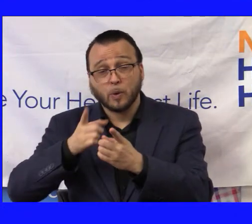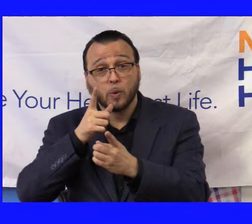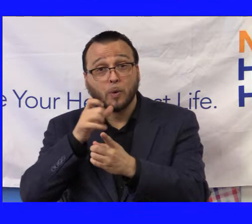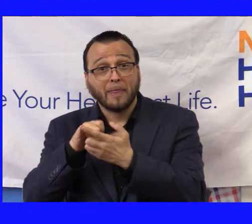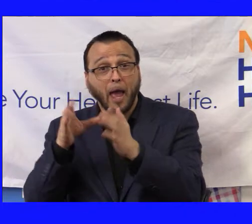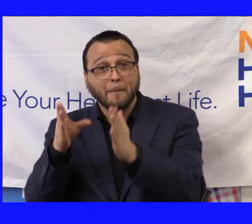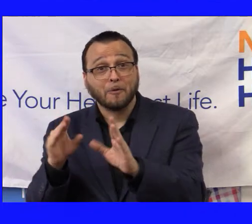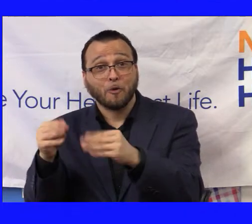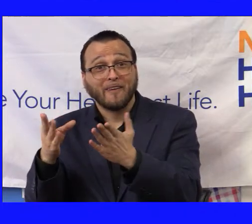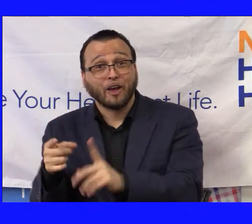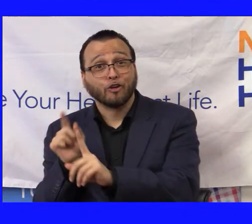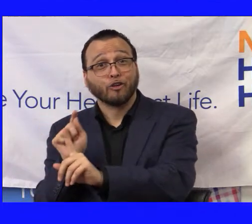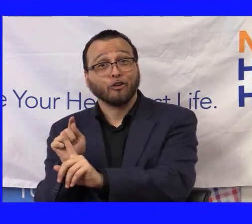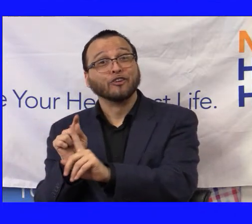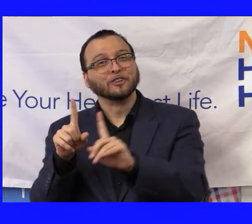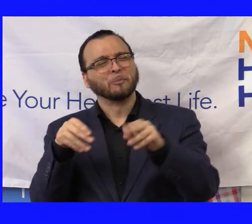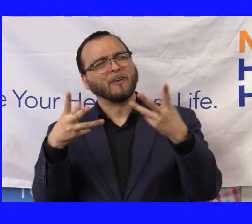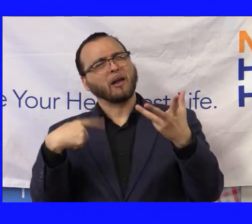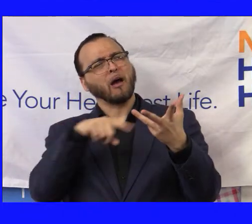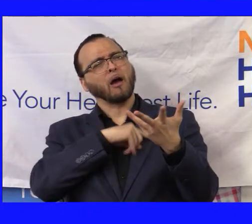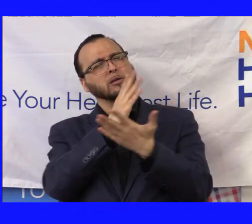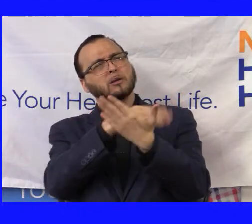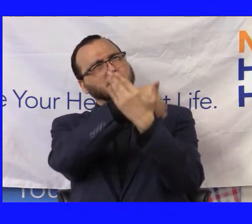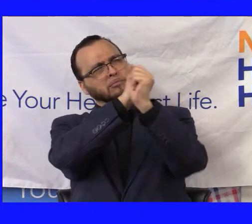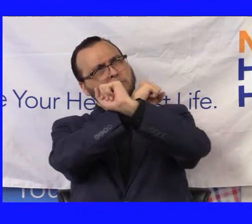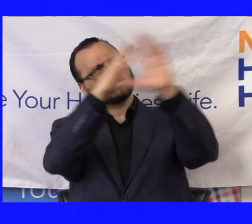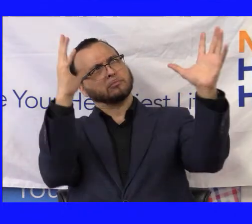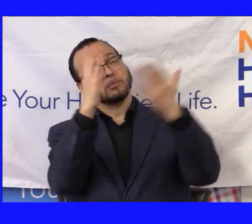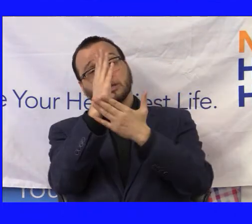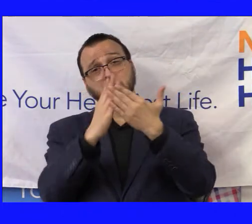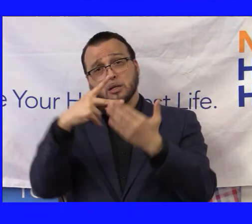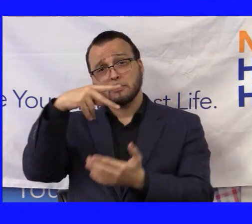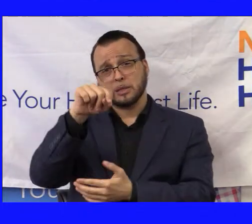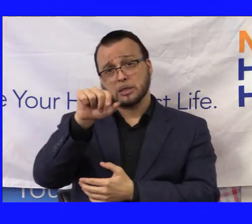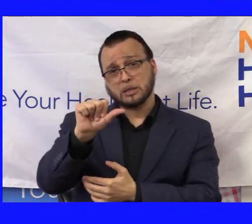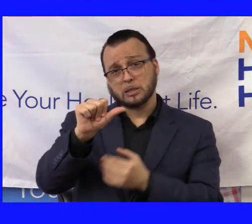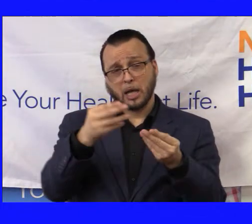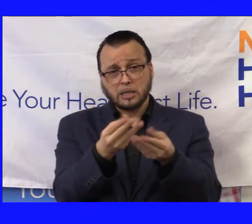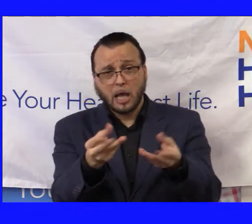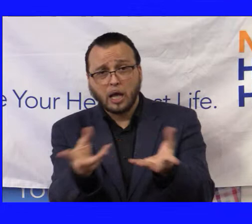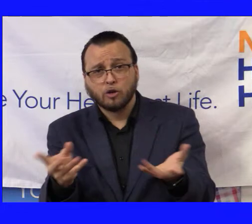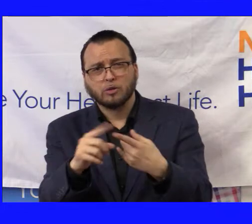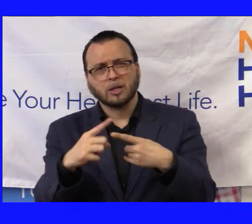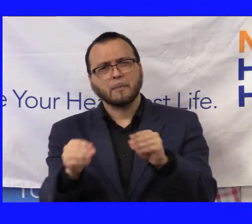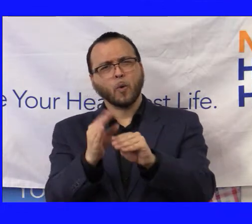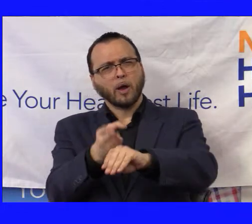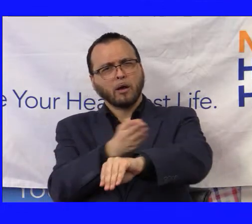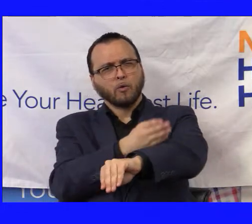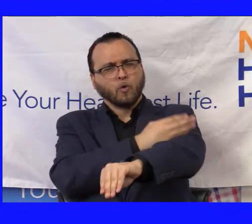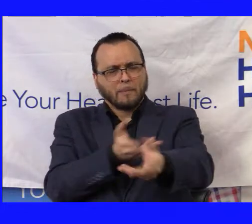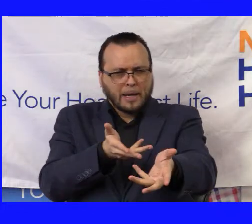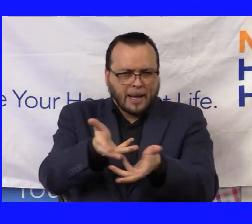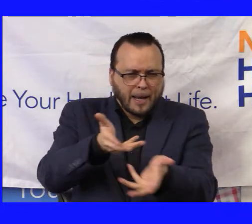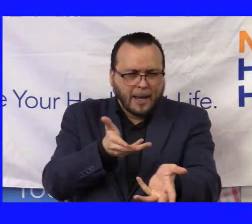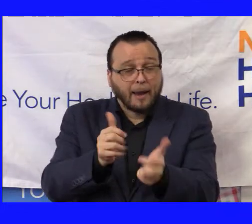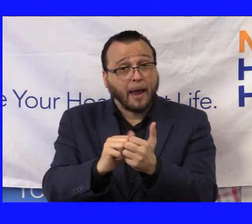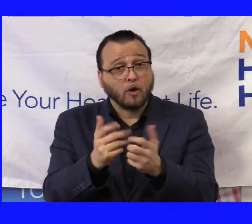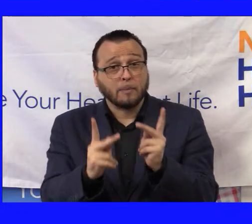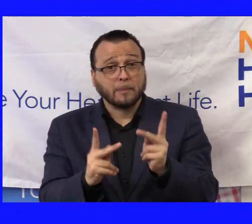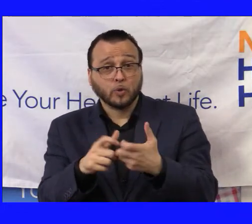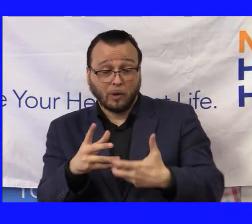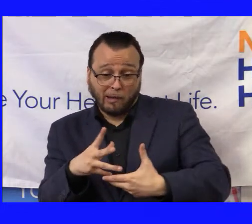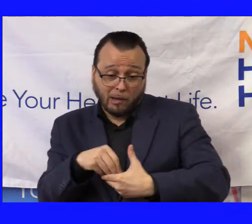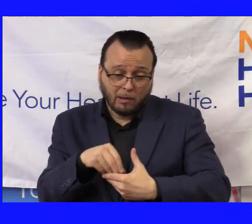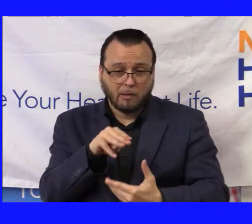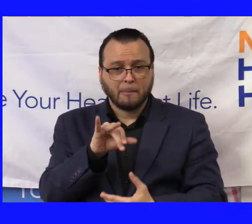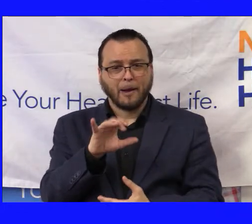provides us a lot of opportunity to really do some PDSA cycles and improvement efforts to really engage our patients better with MyChart and to really